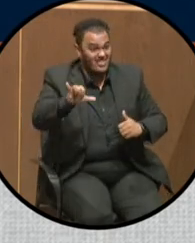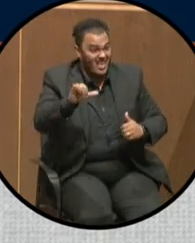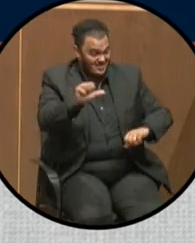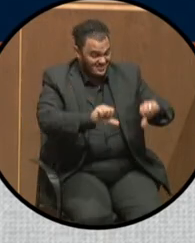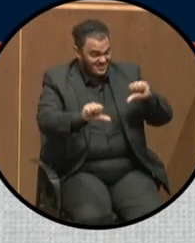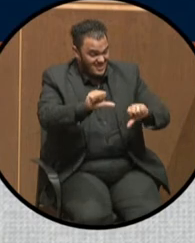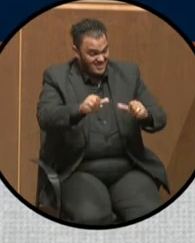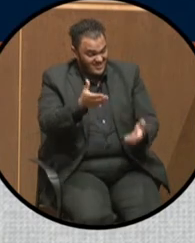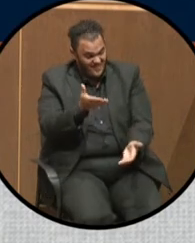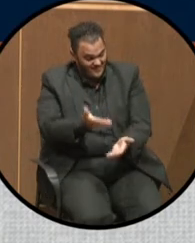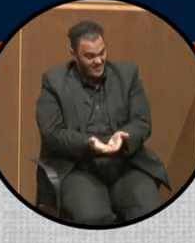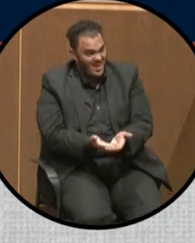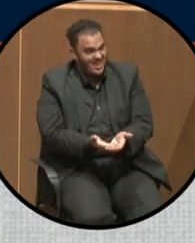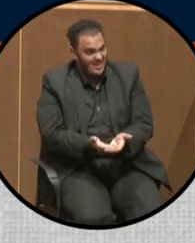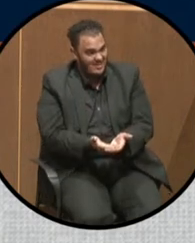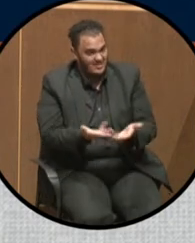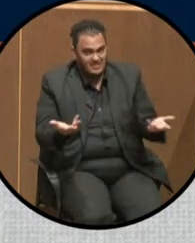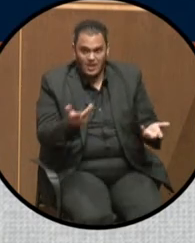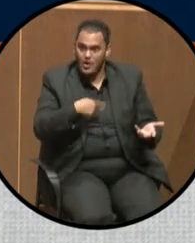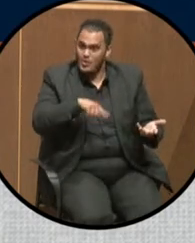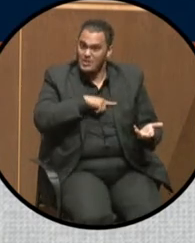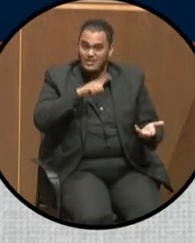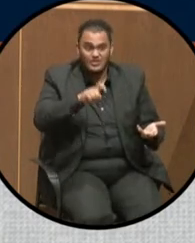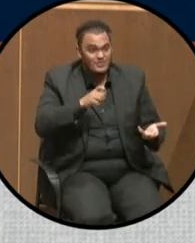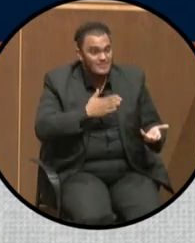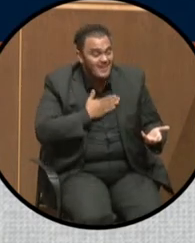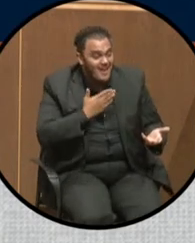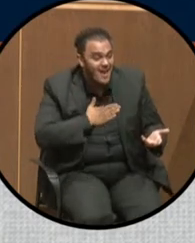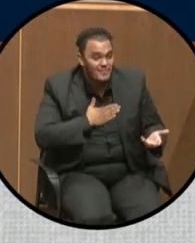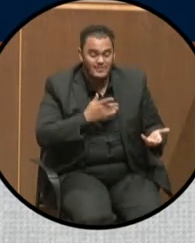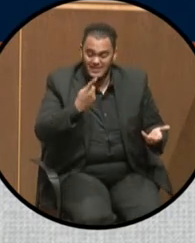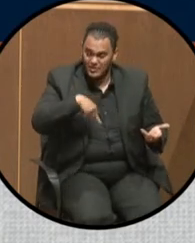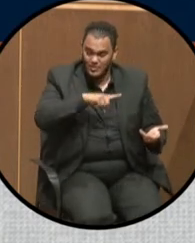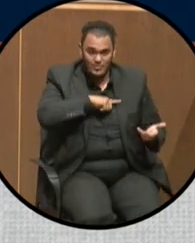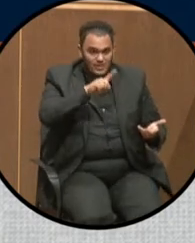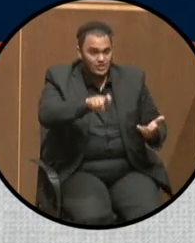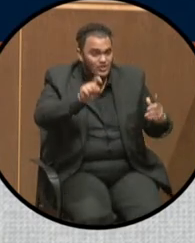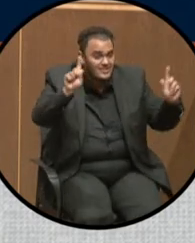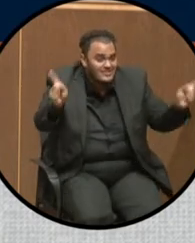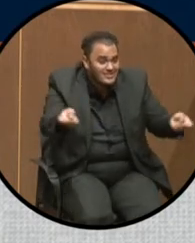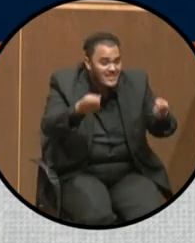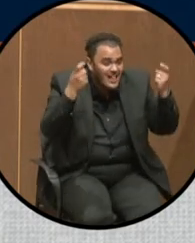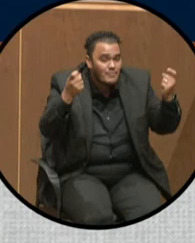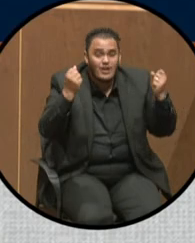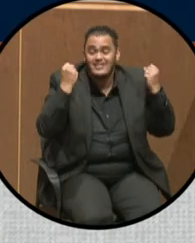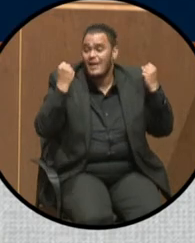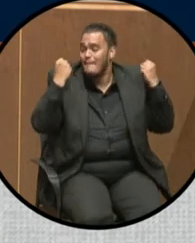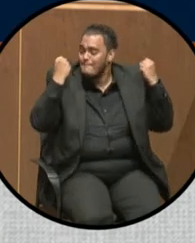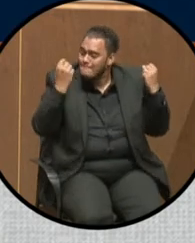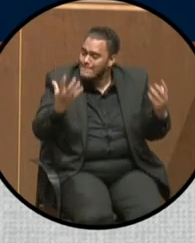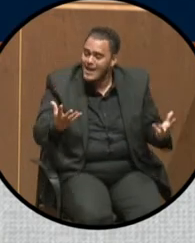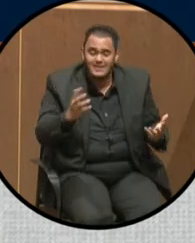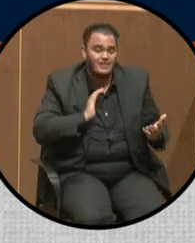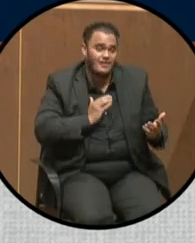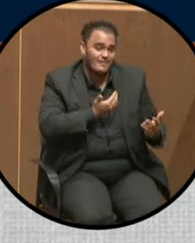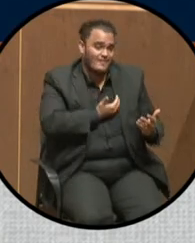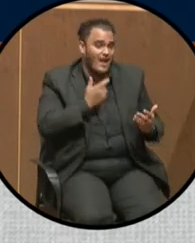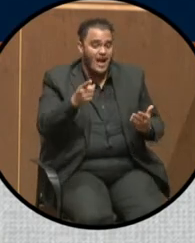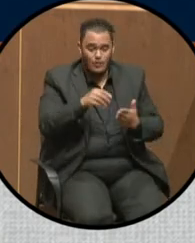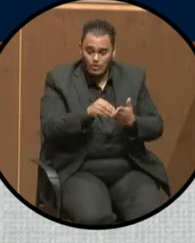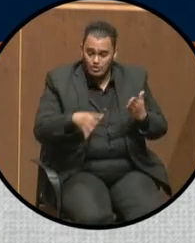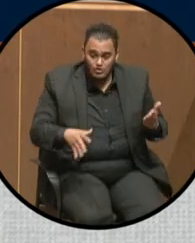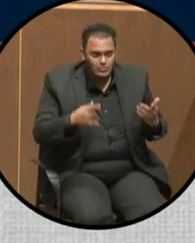scientific fact. We should be happy and celebrating that so many of our students came through last year, like another gentleman